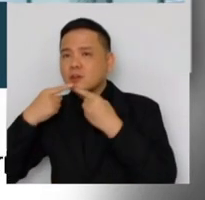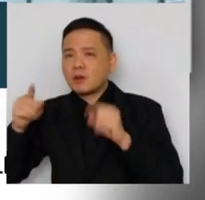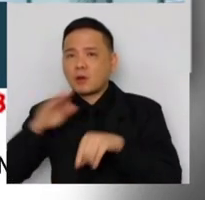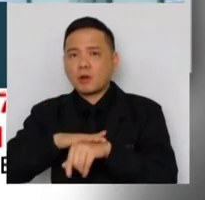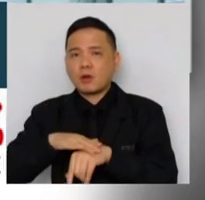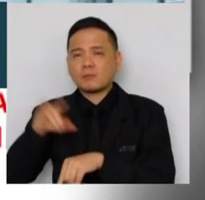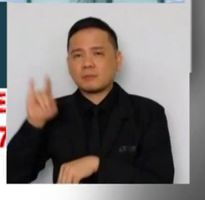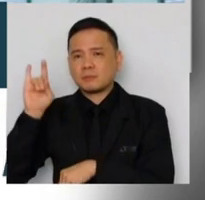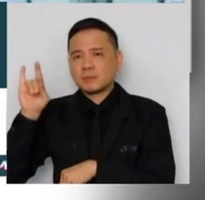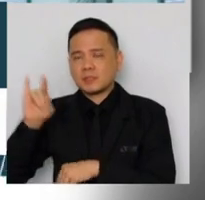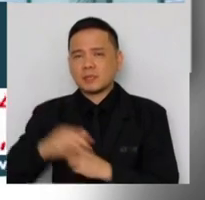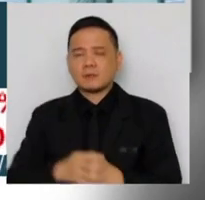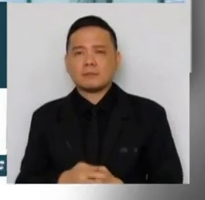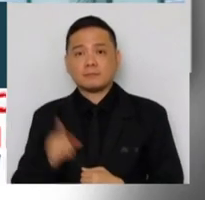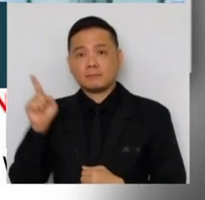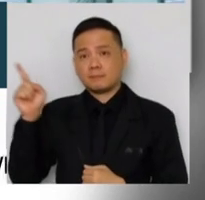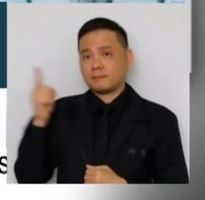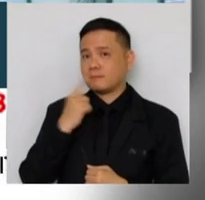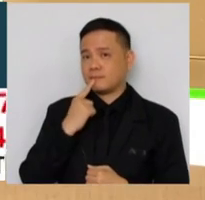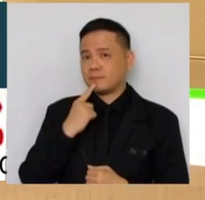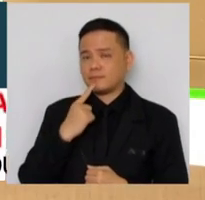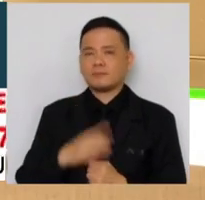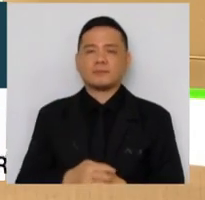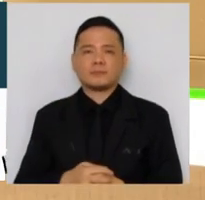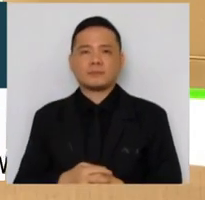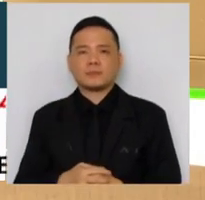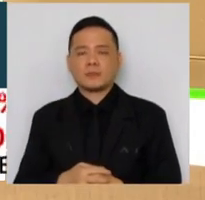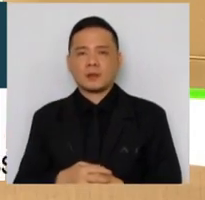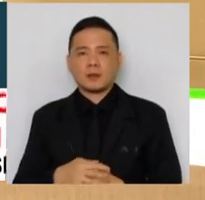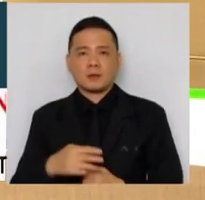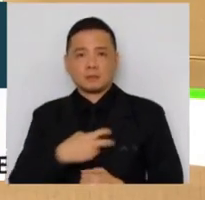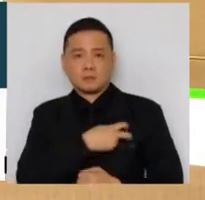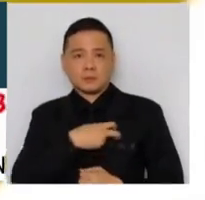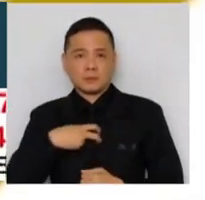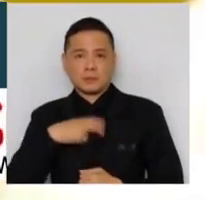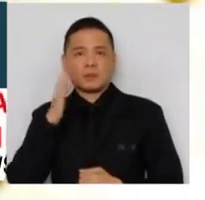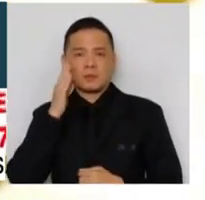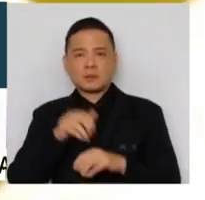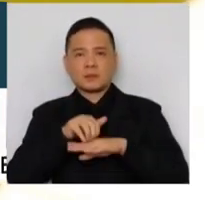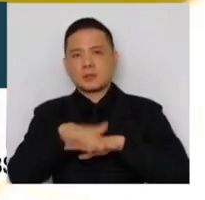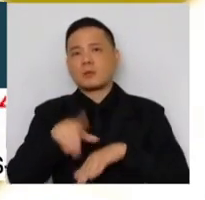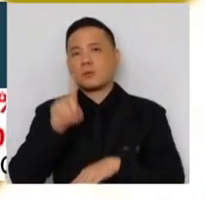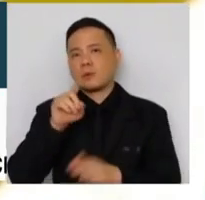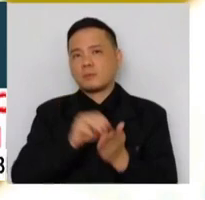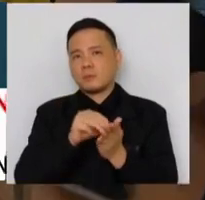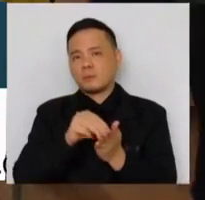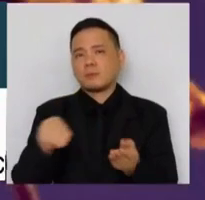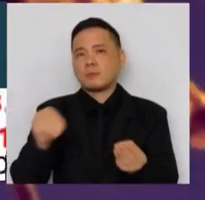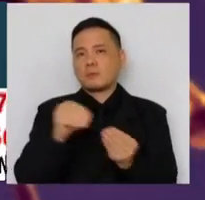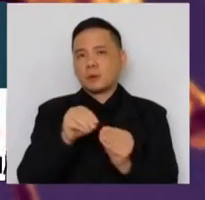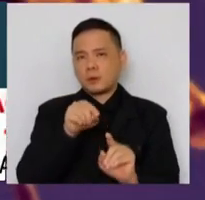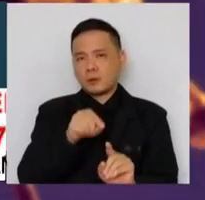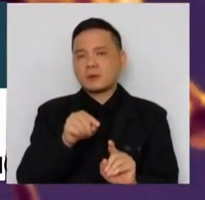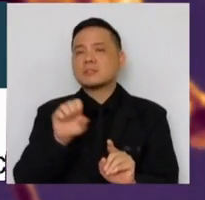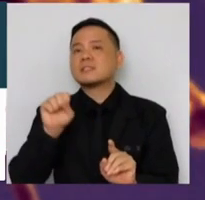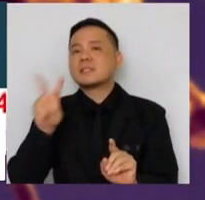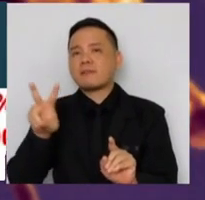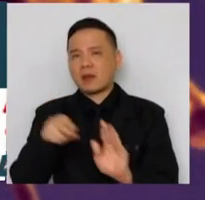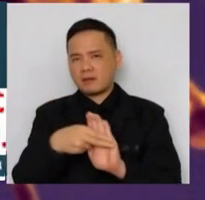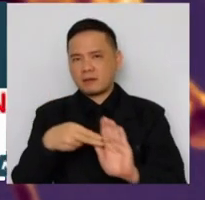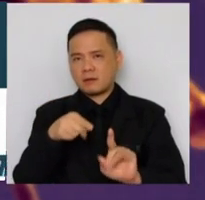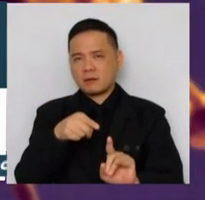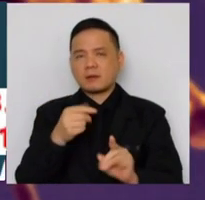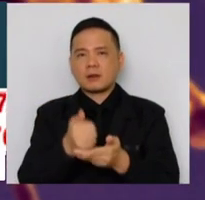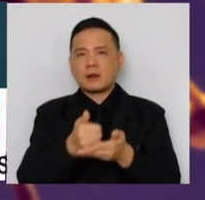media. He says Beijing will send 1 million more Sinovac vaccines to Manila next week. That's in a bid to help boost the